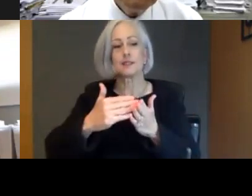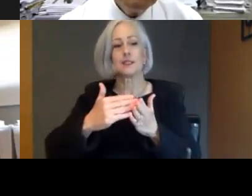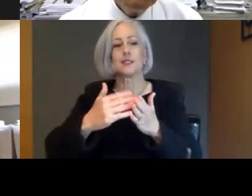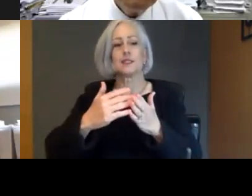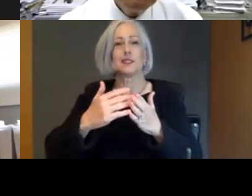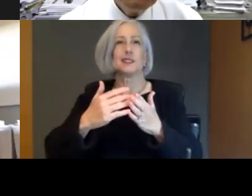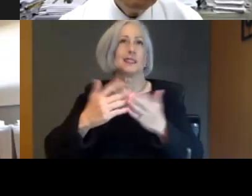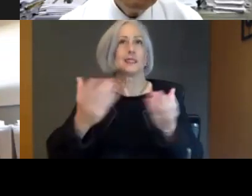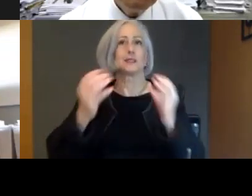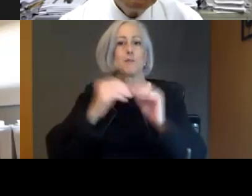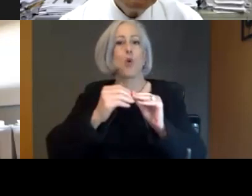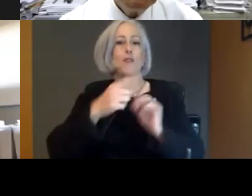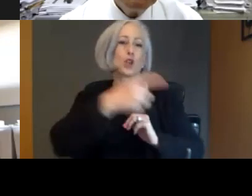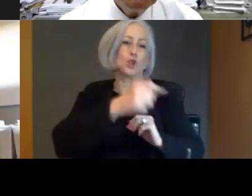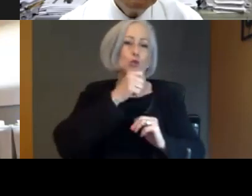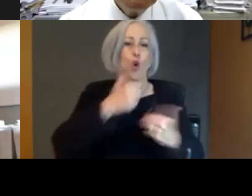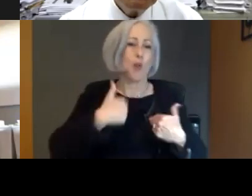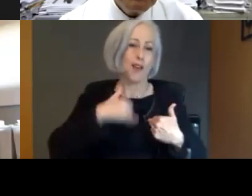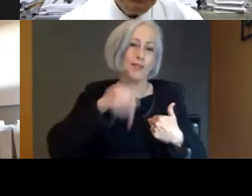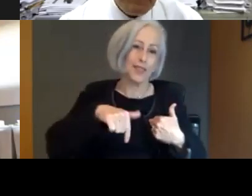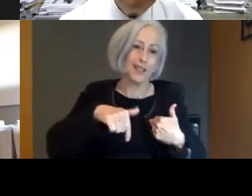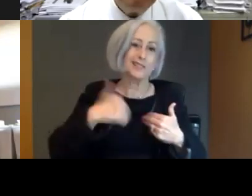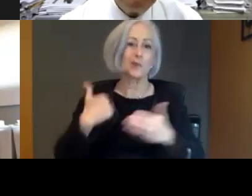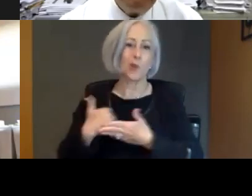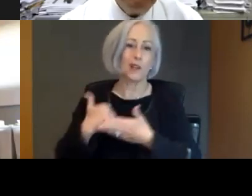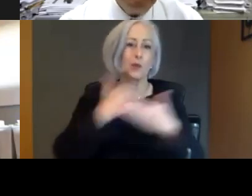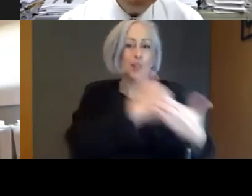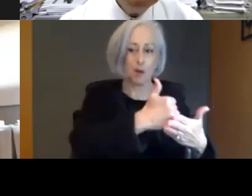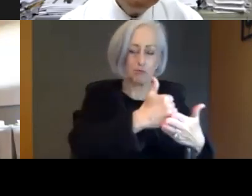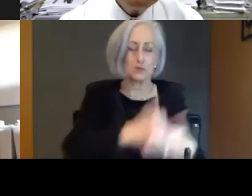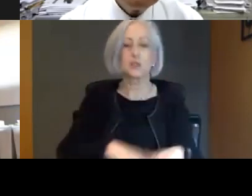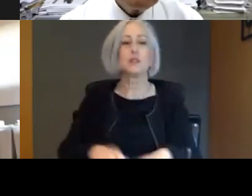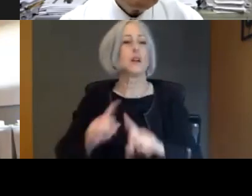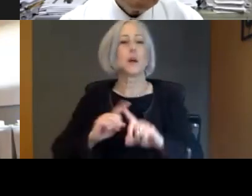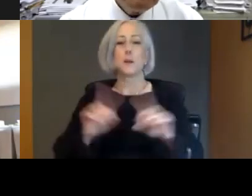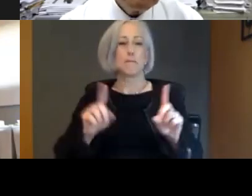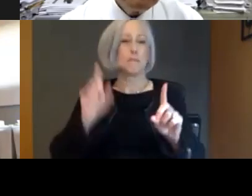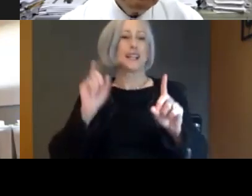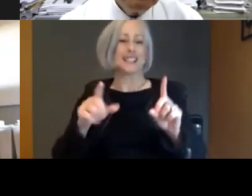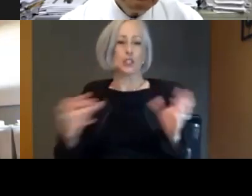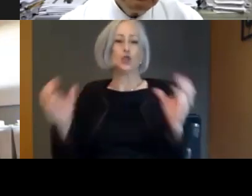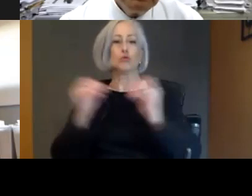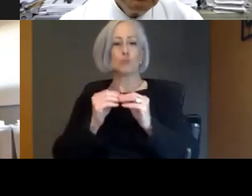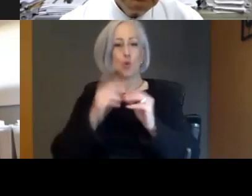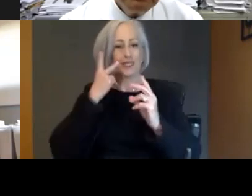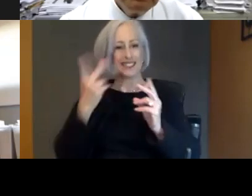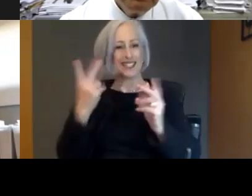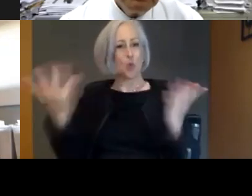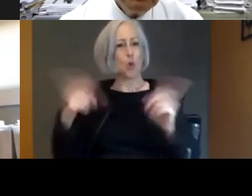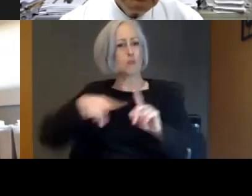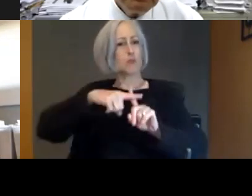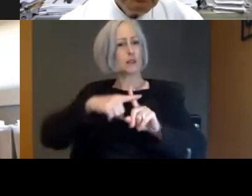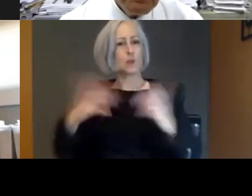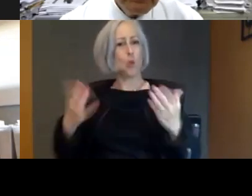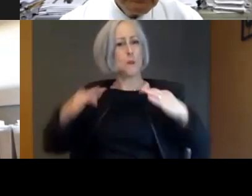approach and lens to partnerships. And we need to always be thinking of our partners and using an asset-based